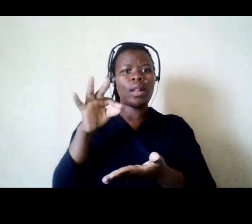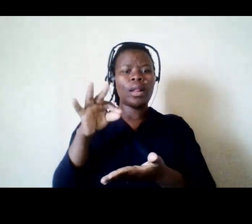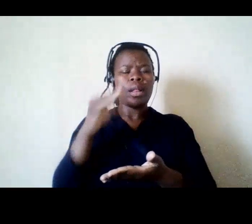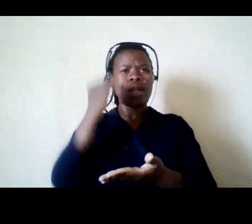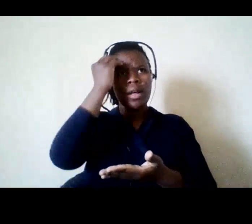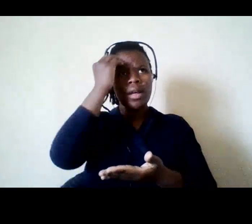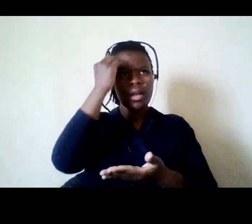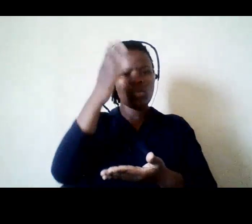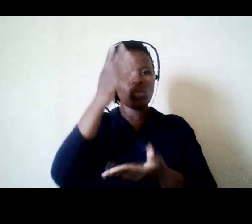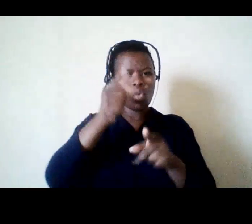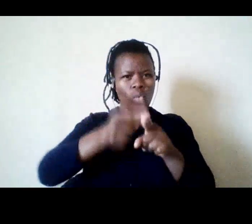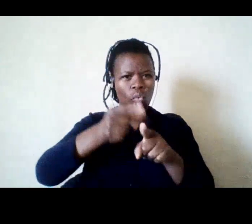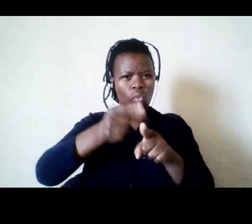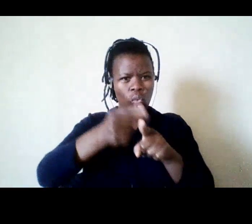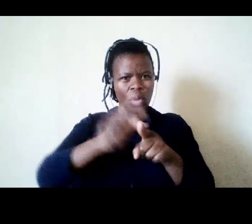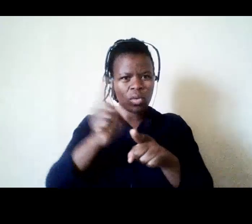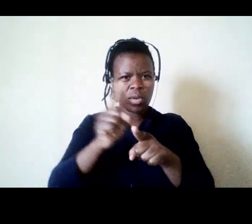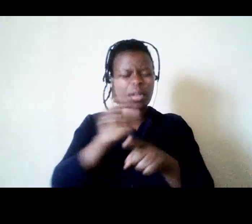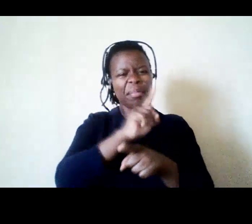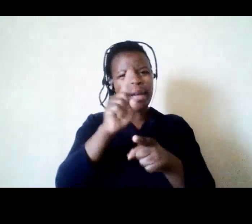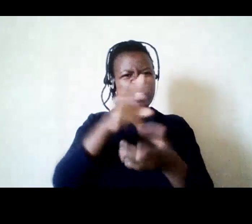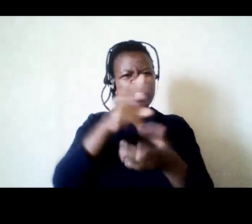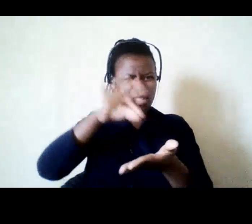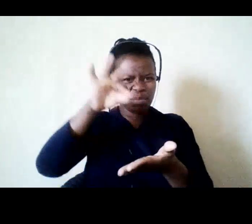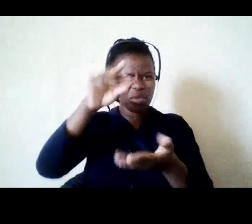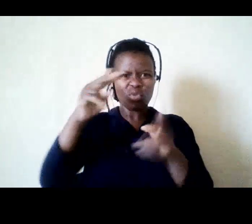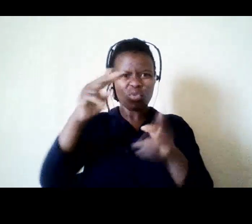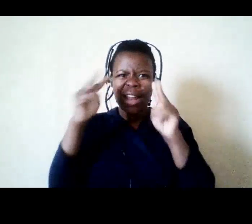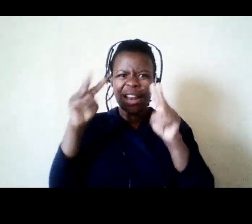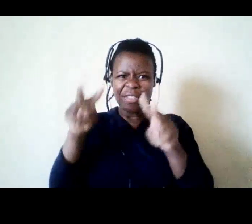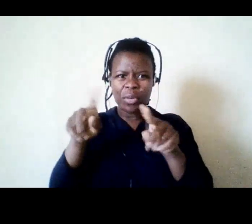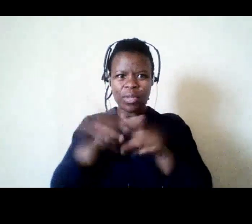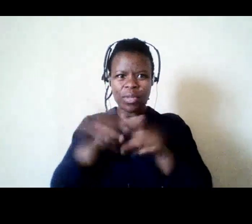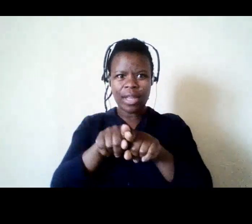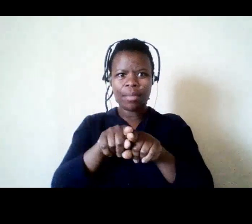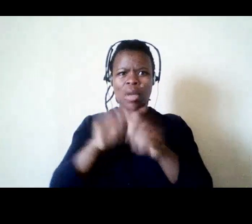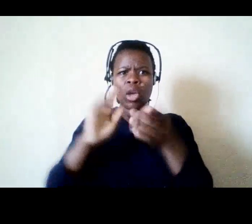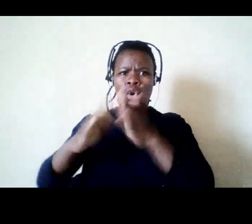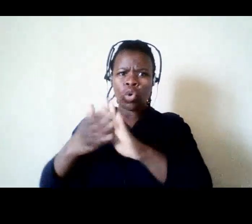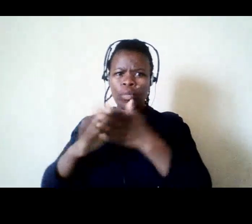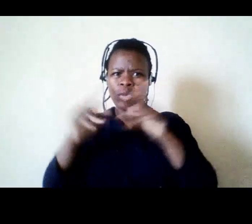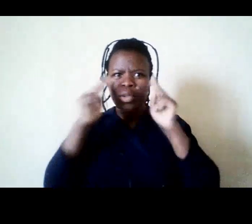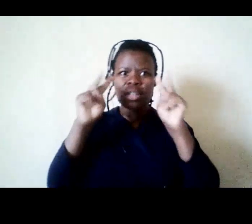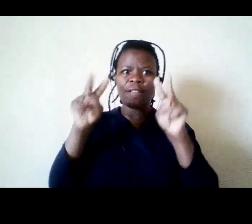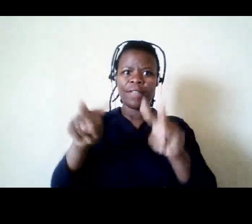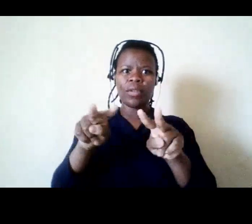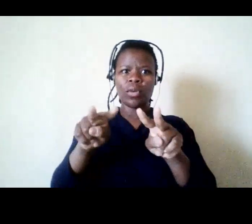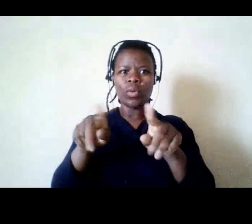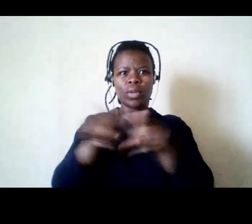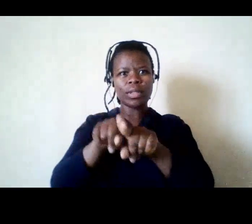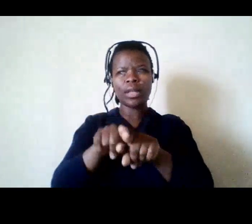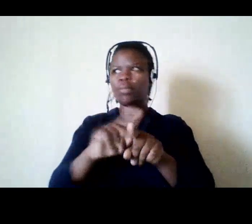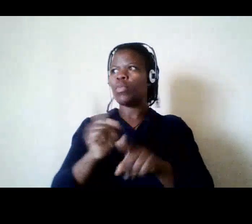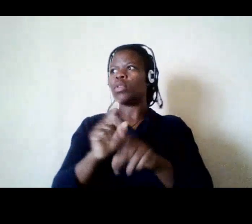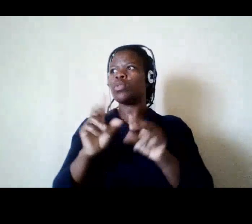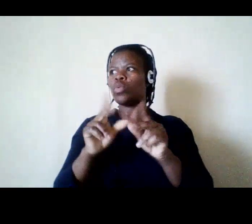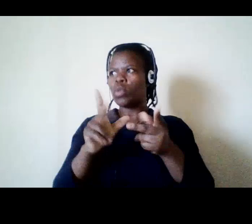like spiritual views and community views end up being imposed on the